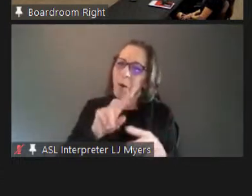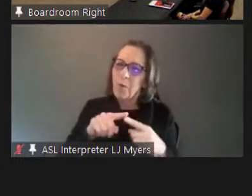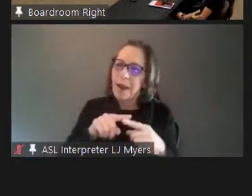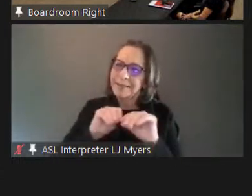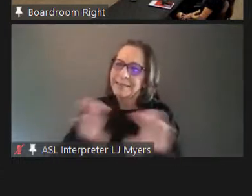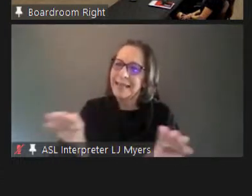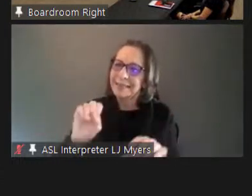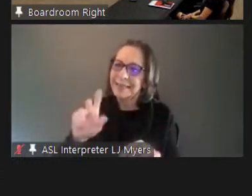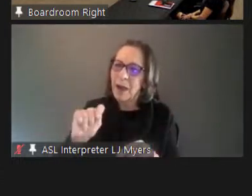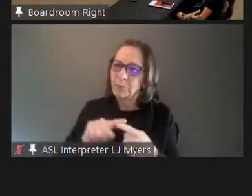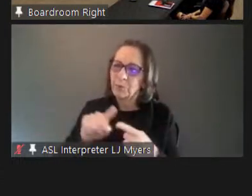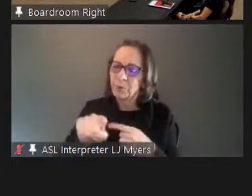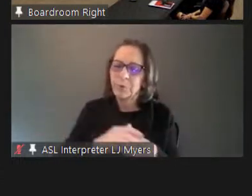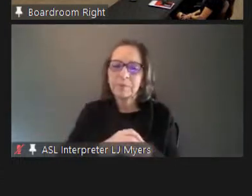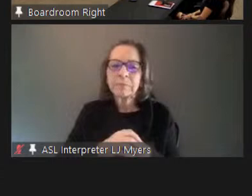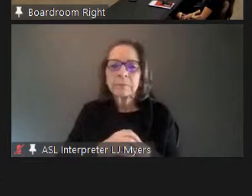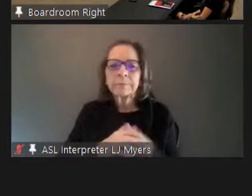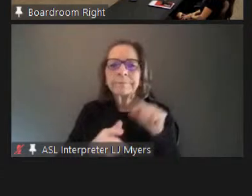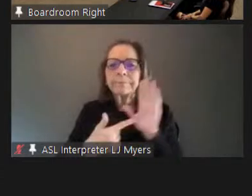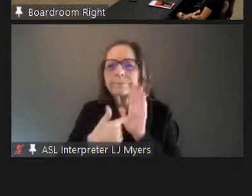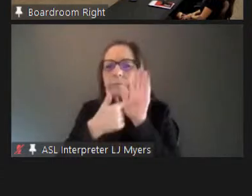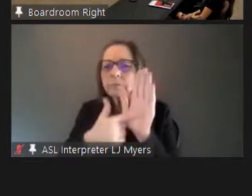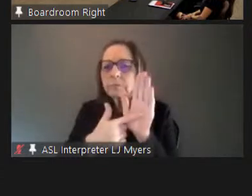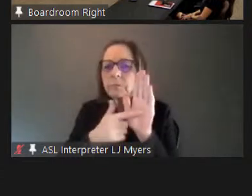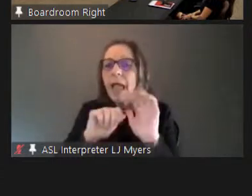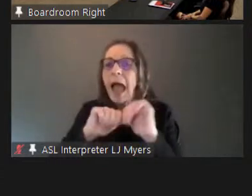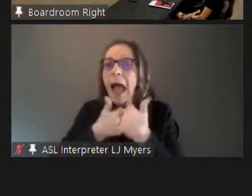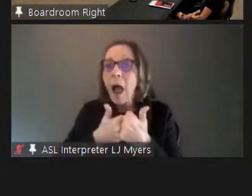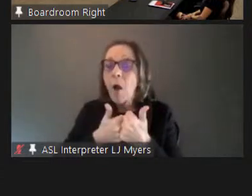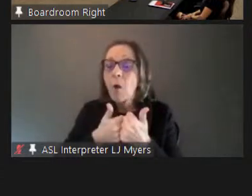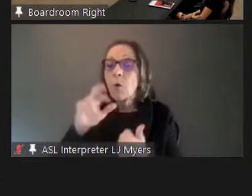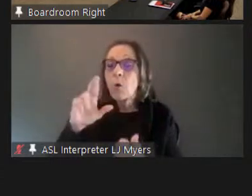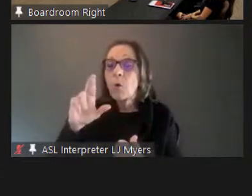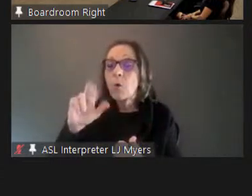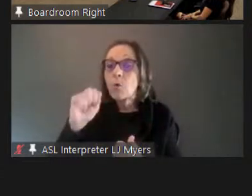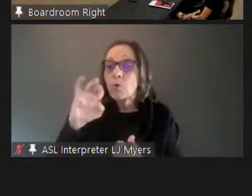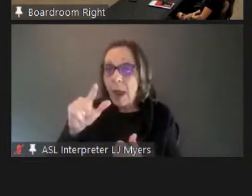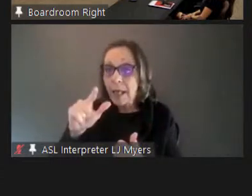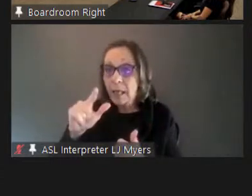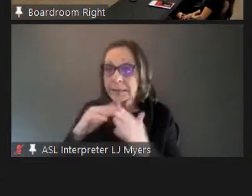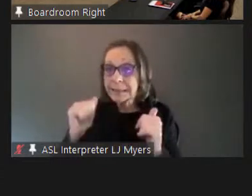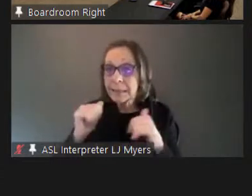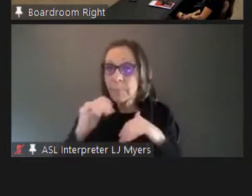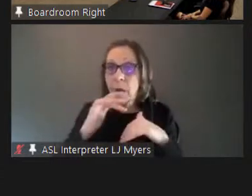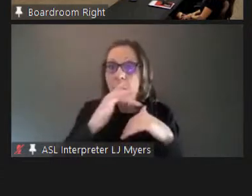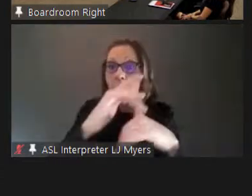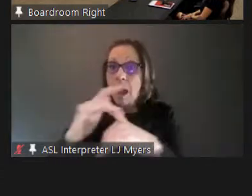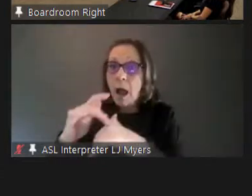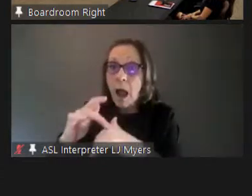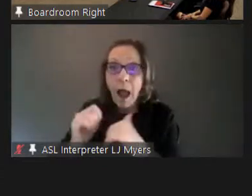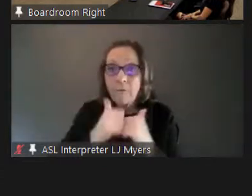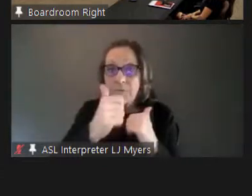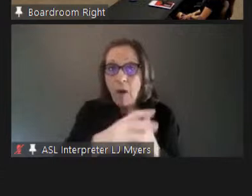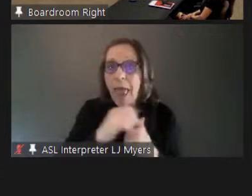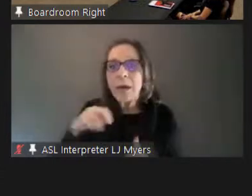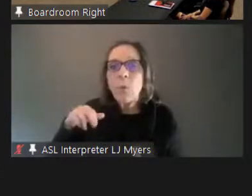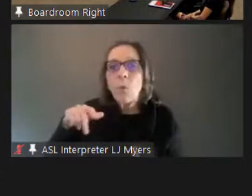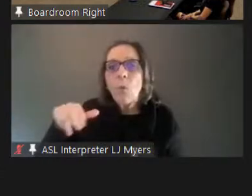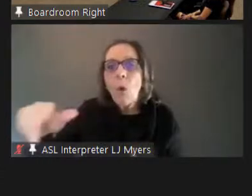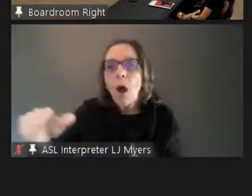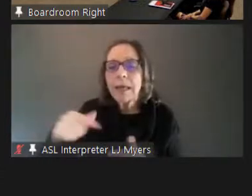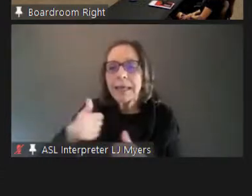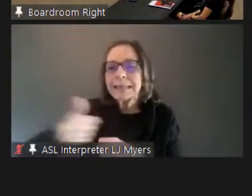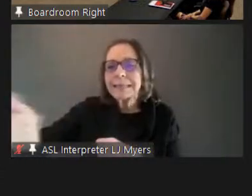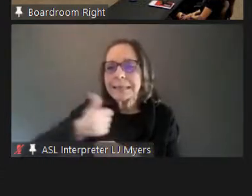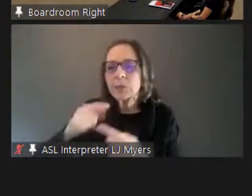out. It indicates the reach of the rail system in the left map and the walking distance to the bus system or